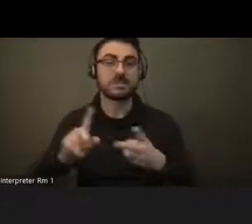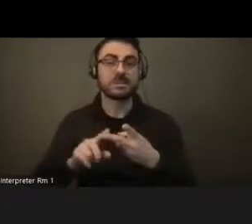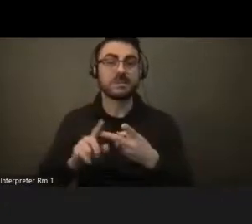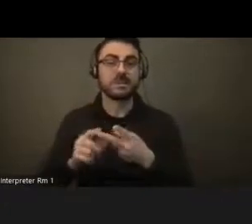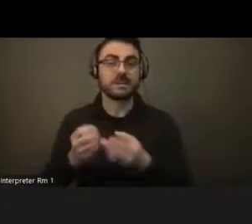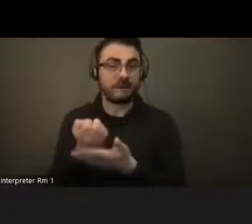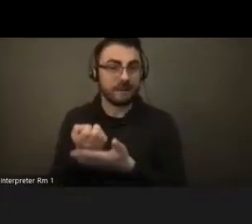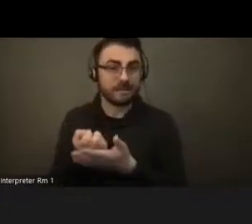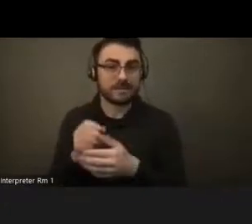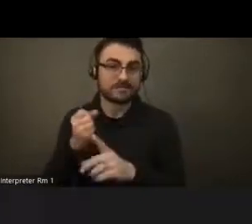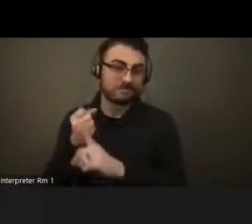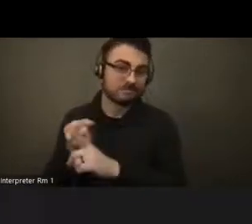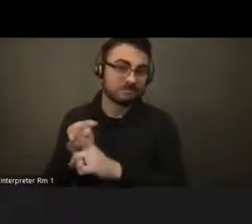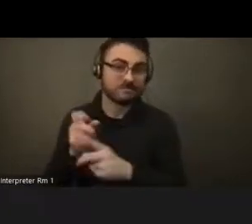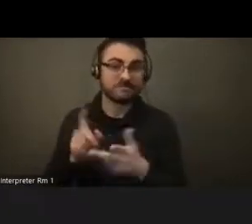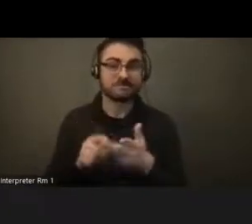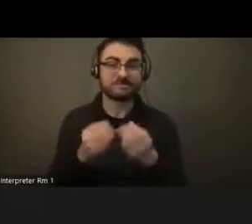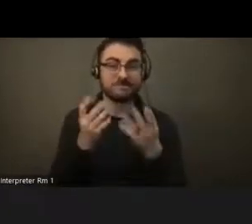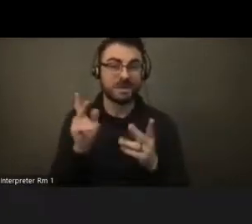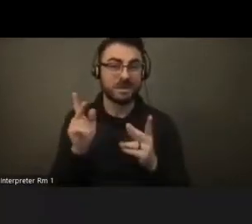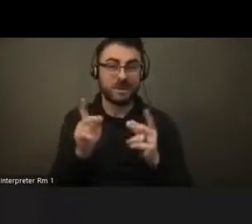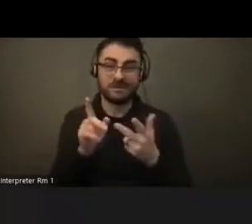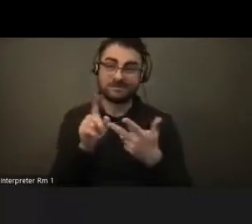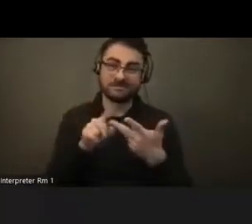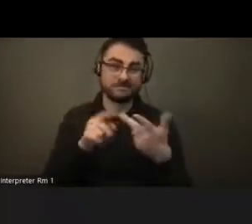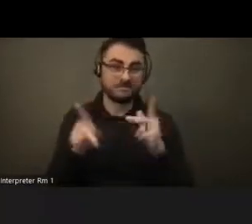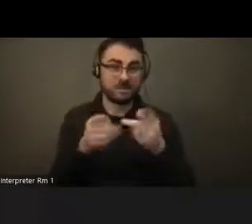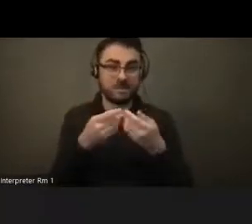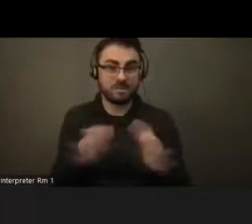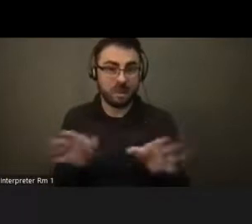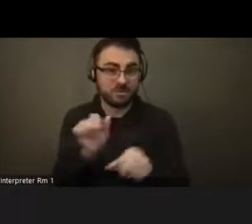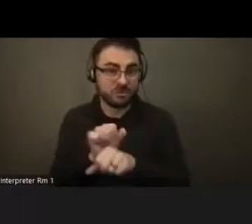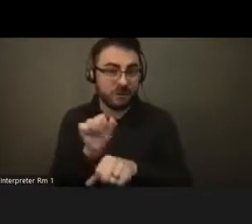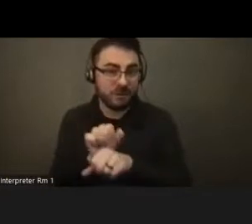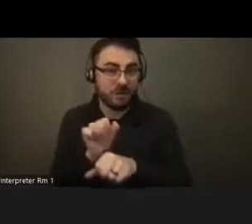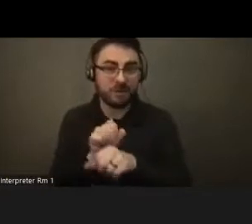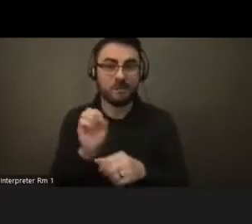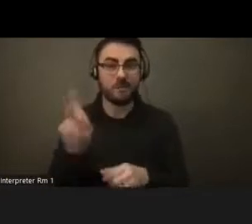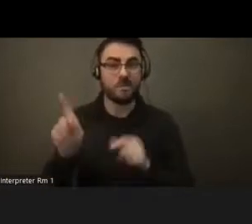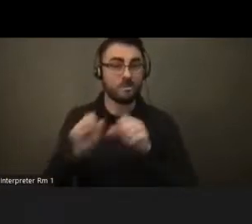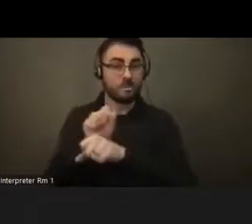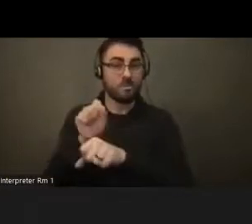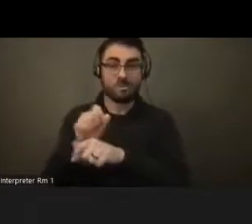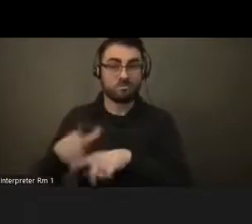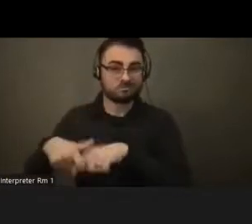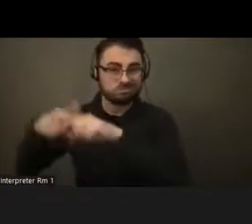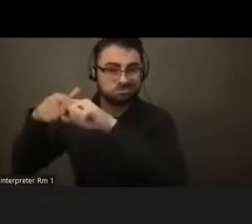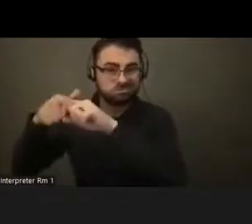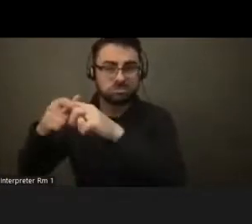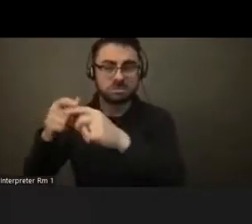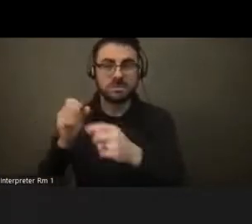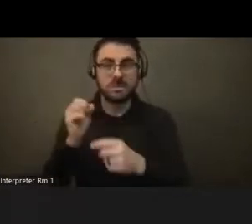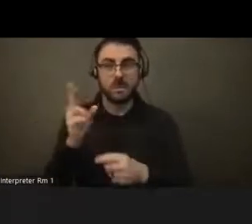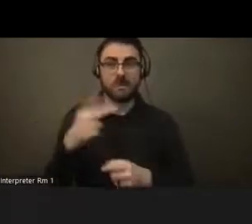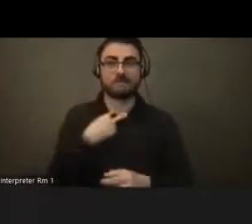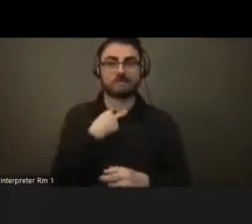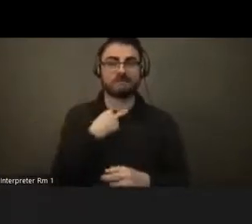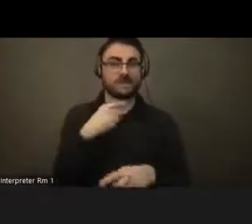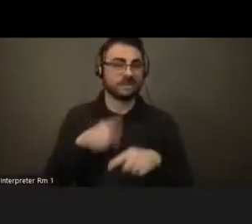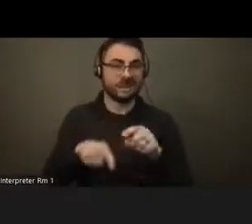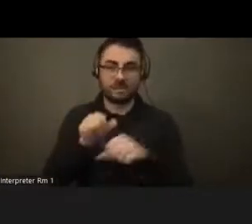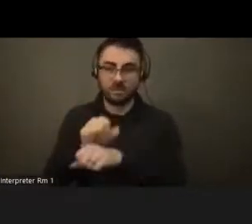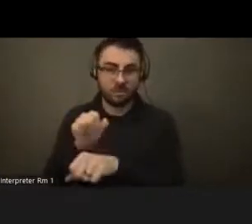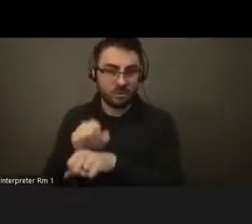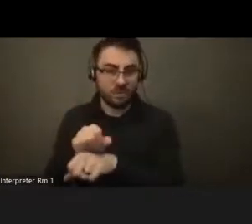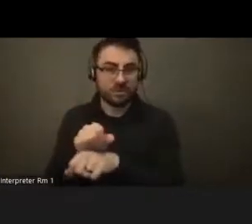people losing their jobs or their employment being disrupted or not being able to go to work because